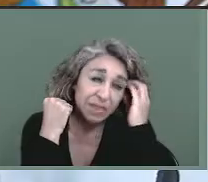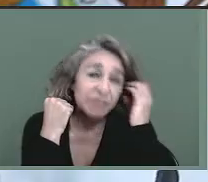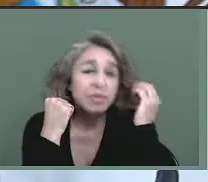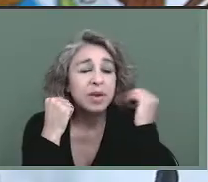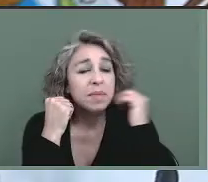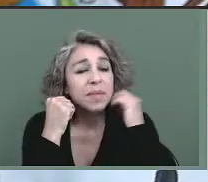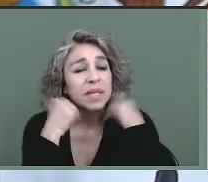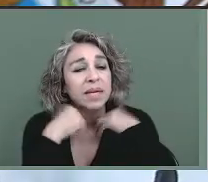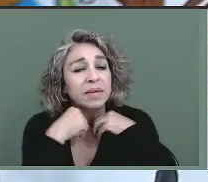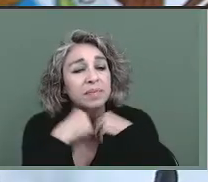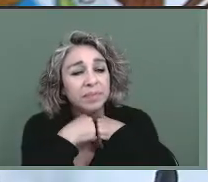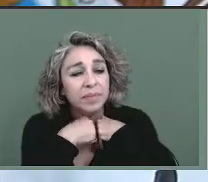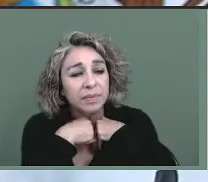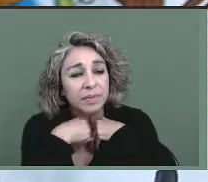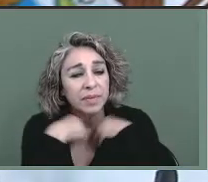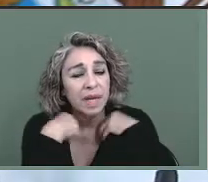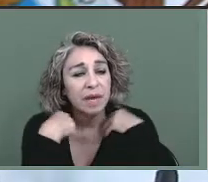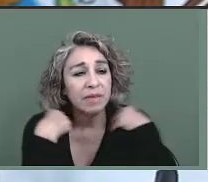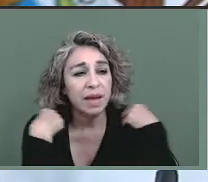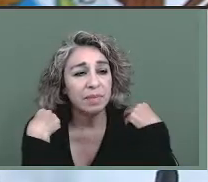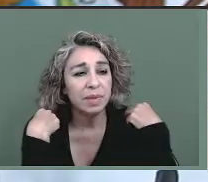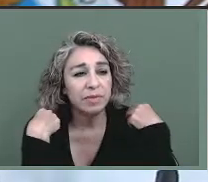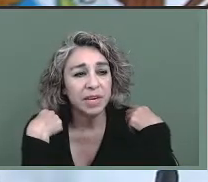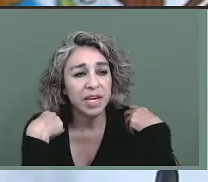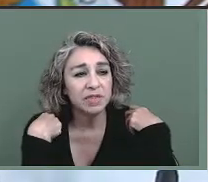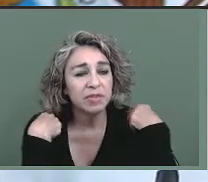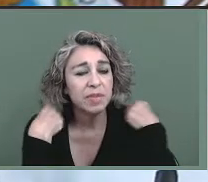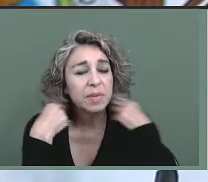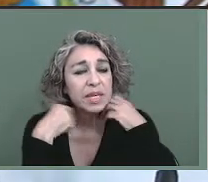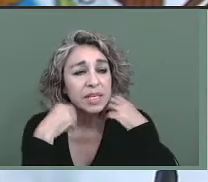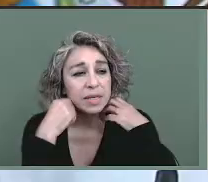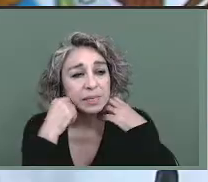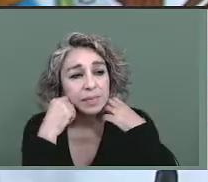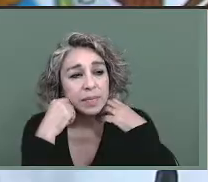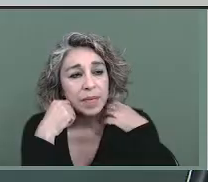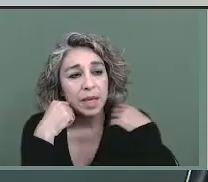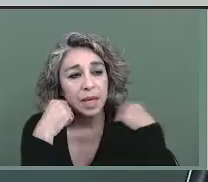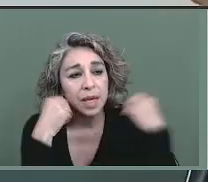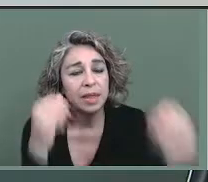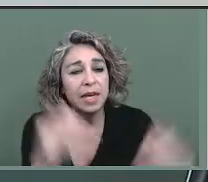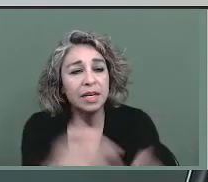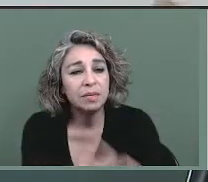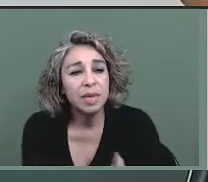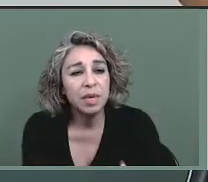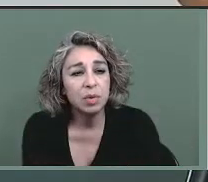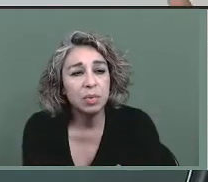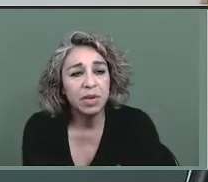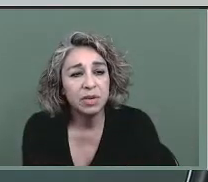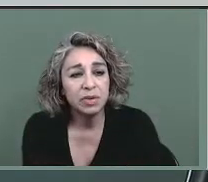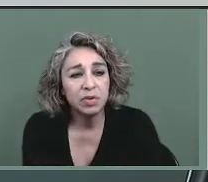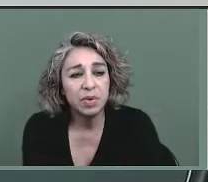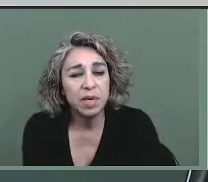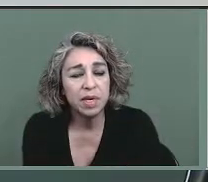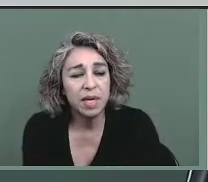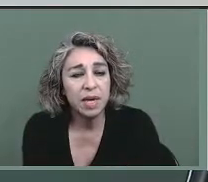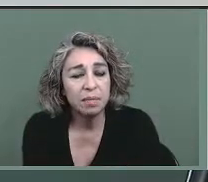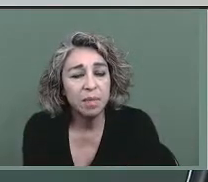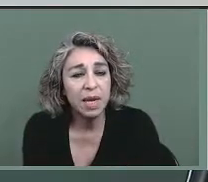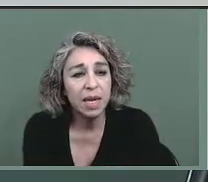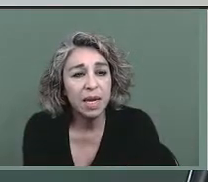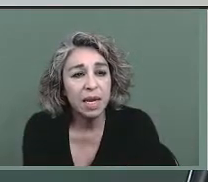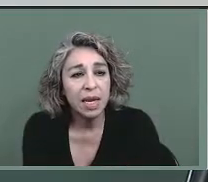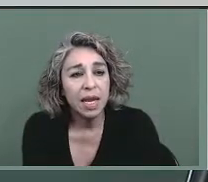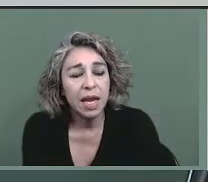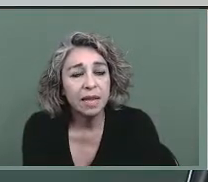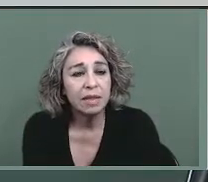of the 40 million of amplification for the budget. And that money will be distributed in